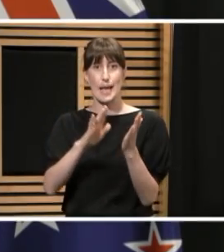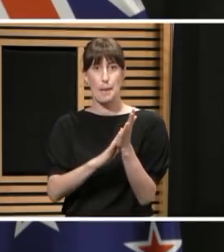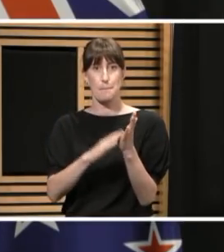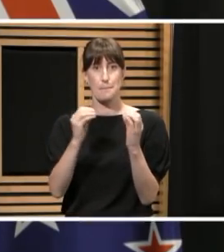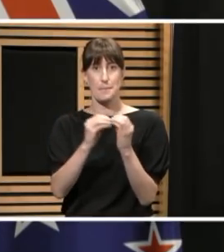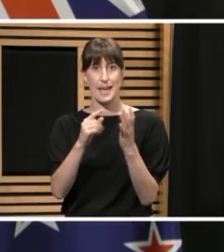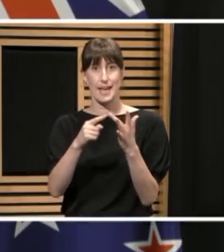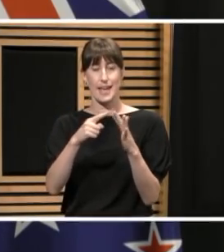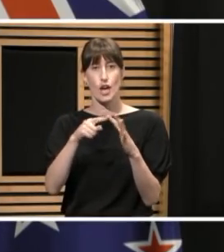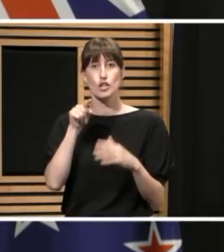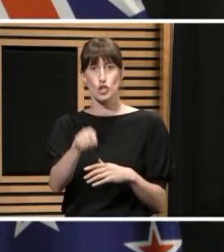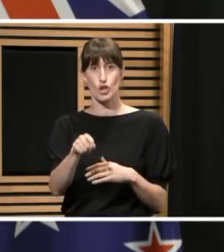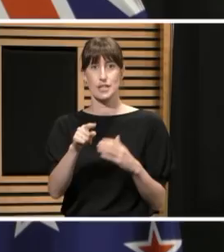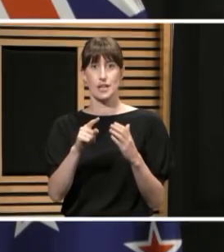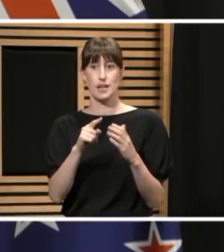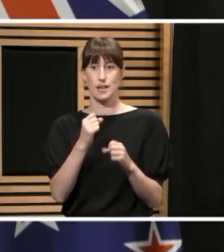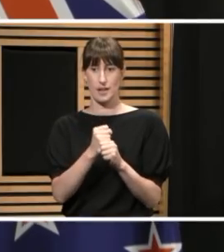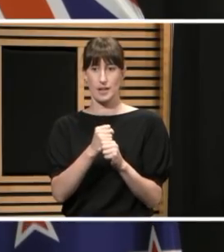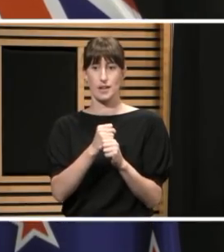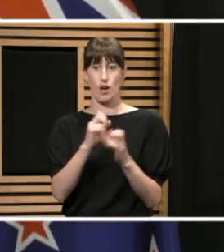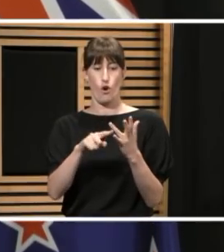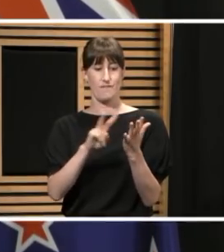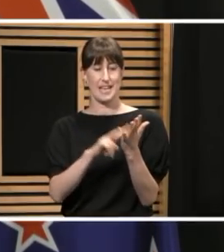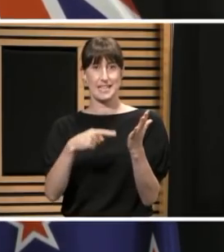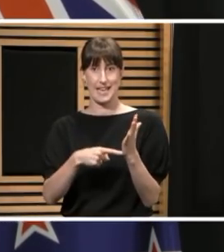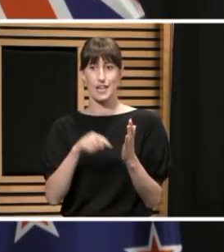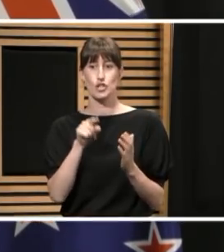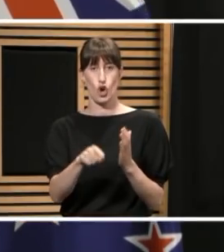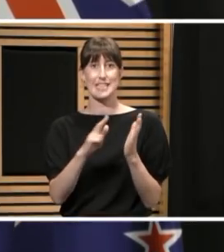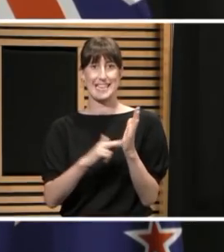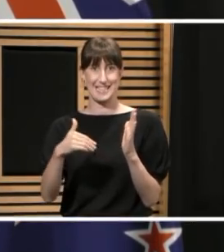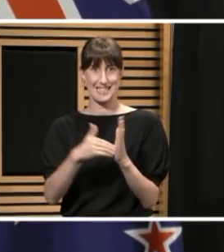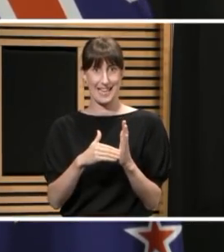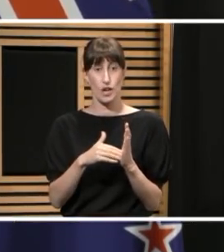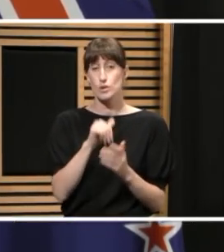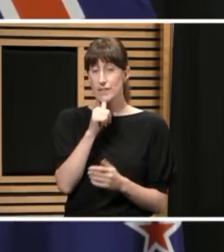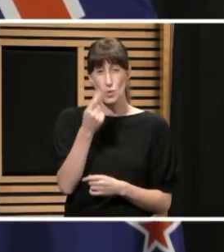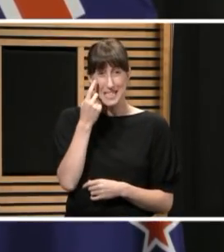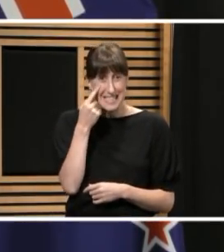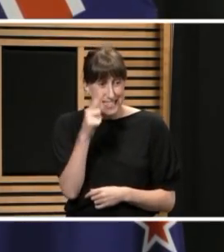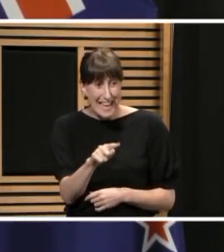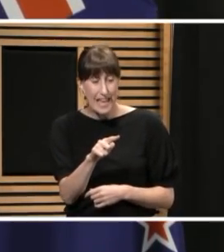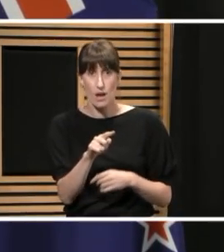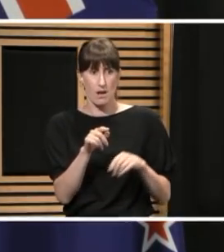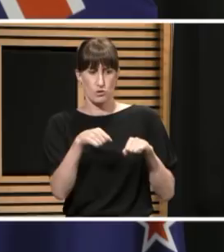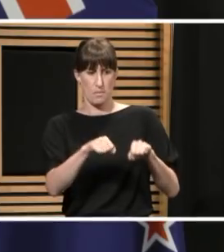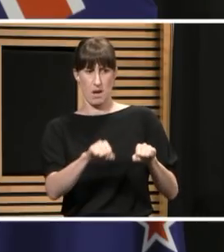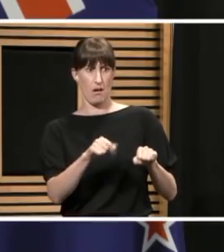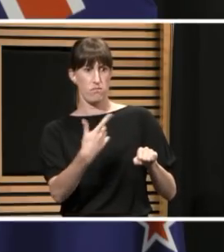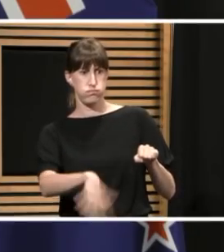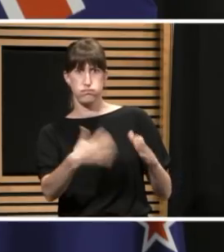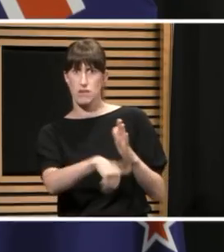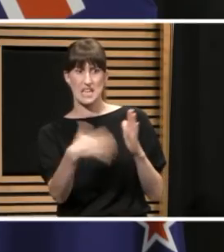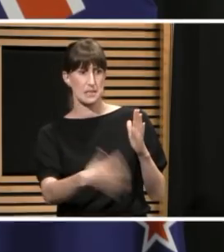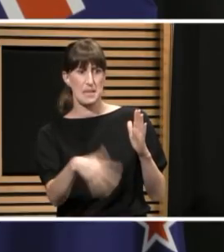mb.govt.nz. A simple email address dedicated to reporting of potential price gouging. I've already seen some